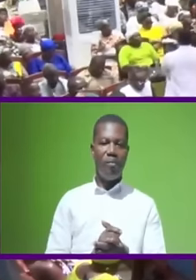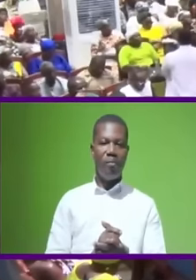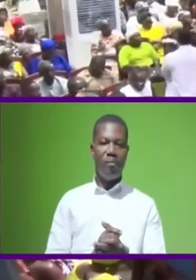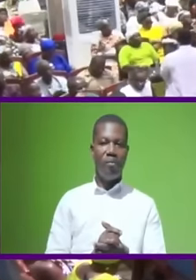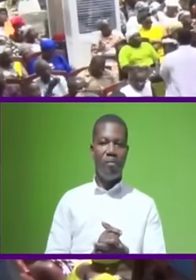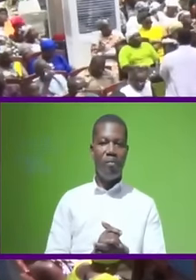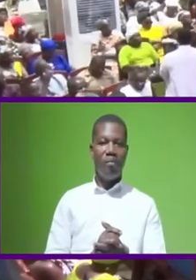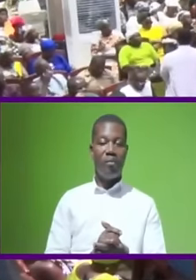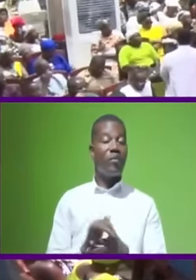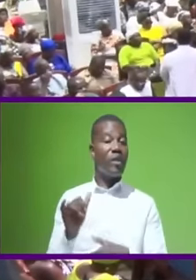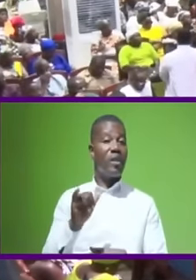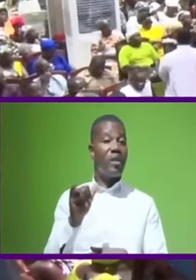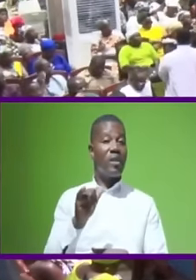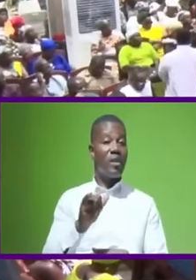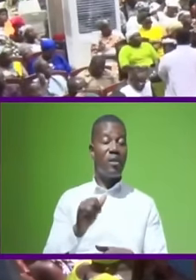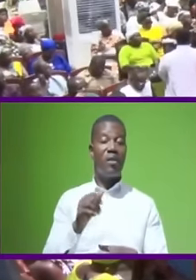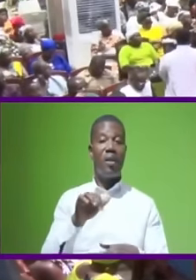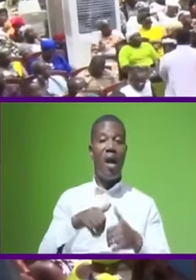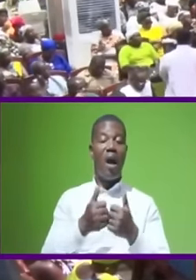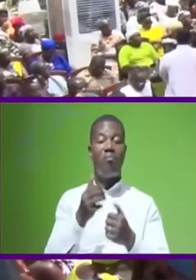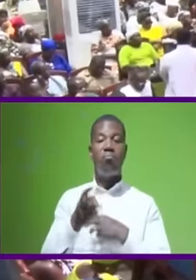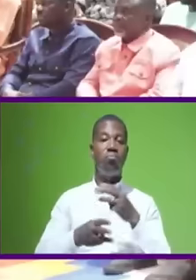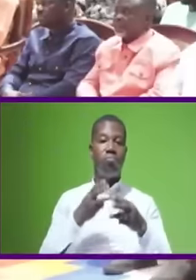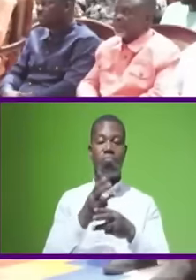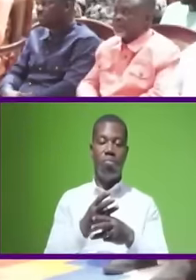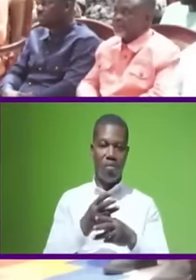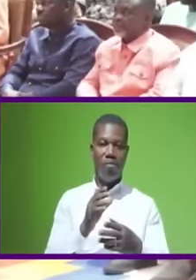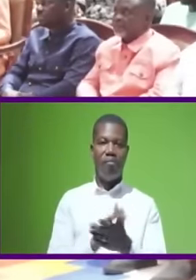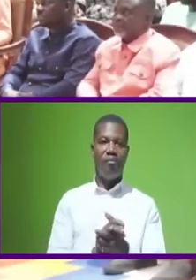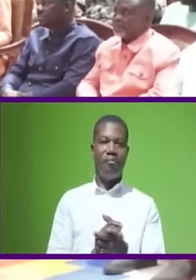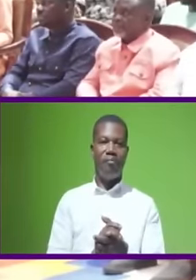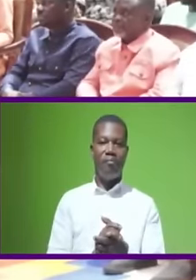Hallelujah. So this is how the world is.